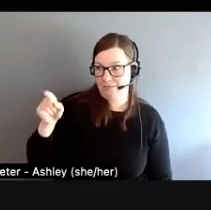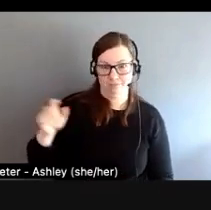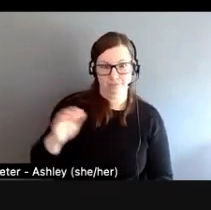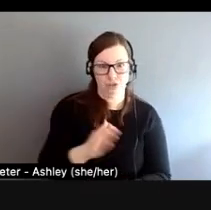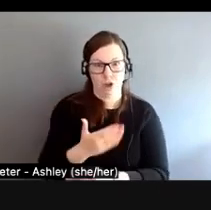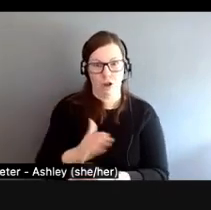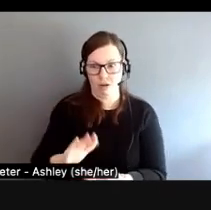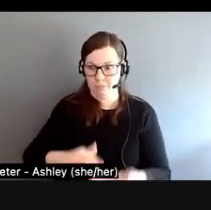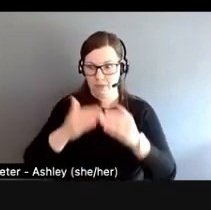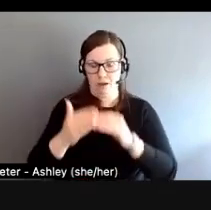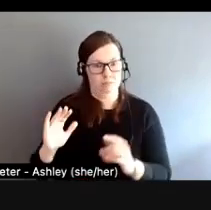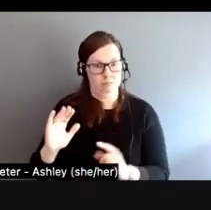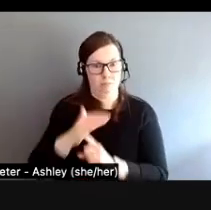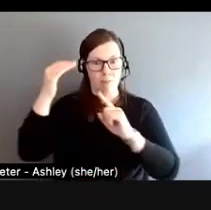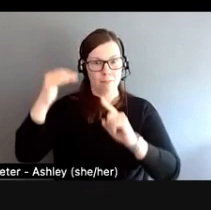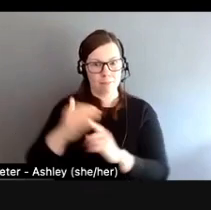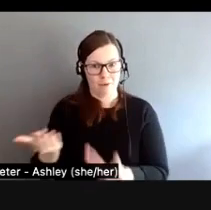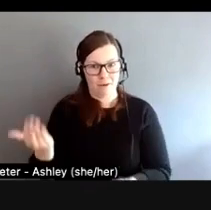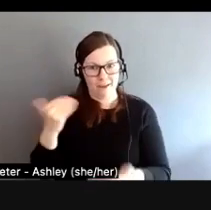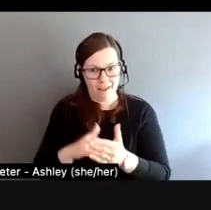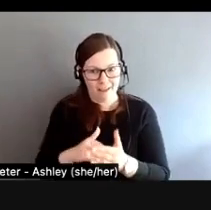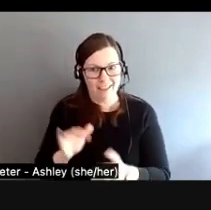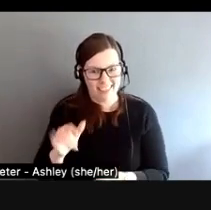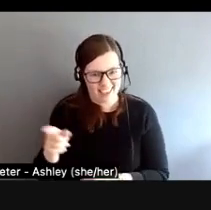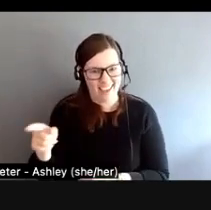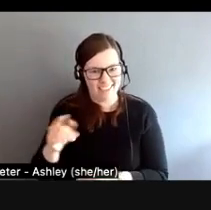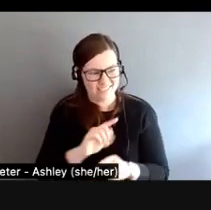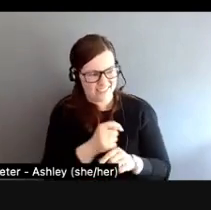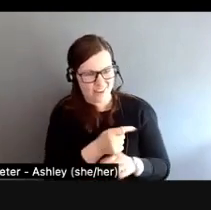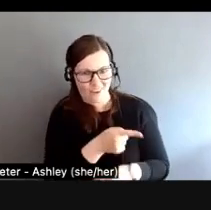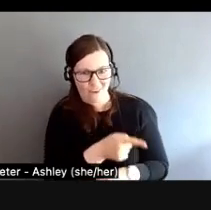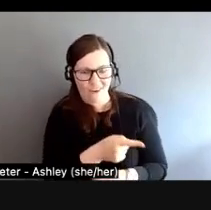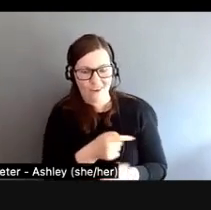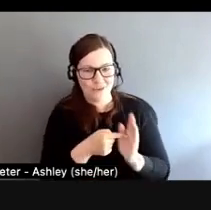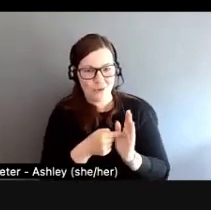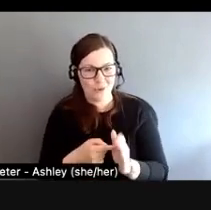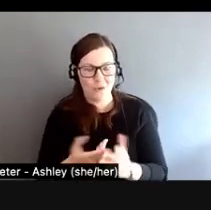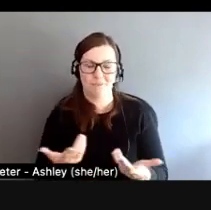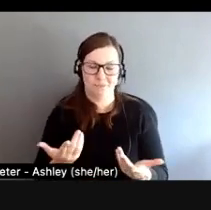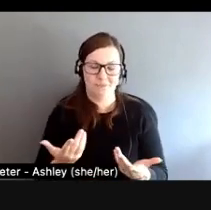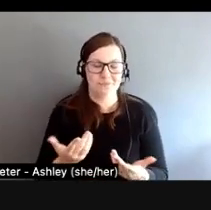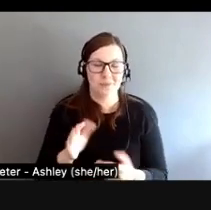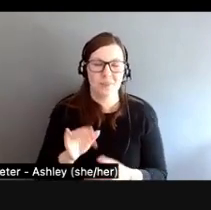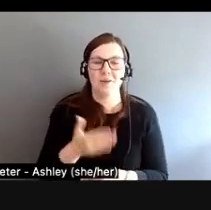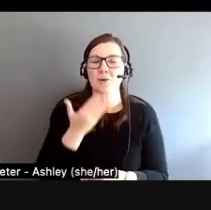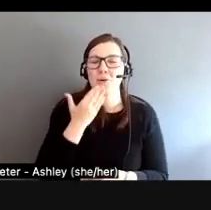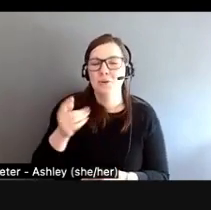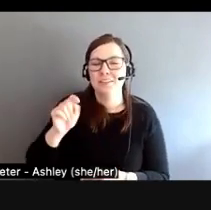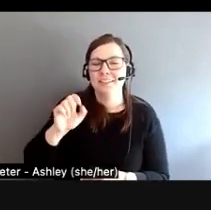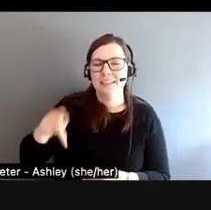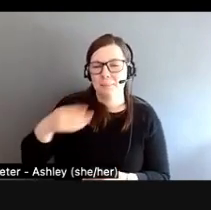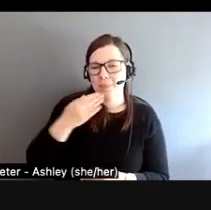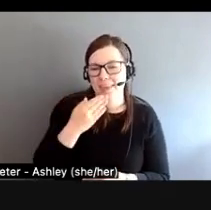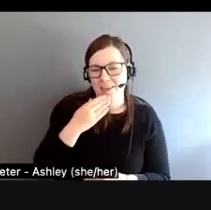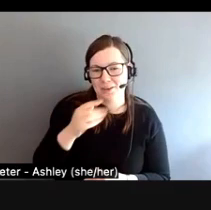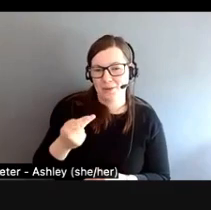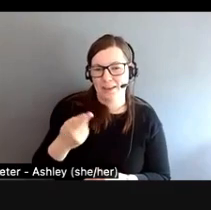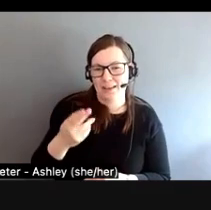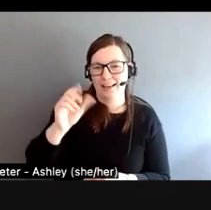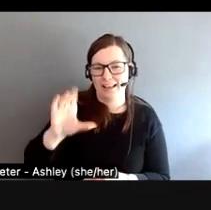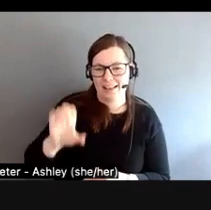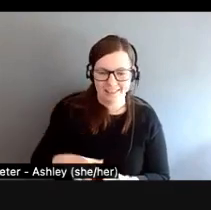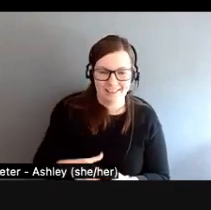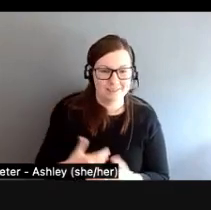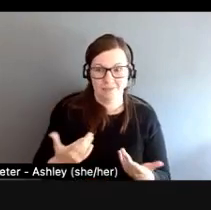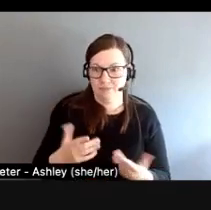Hale. It's I like your last tip. That's great. Yeah, sometimes you just got to ask the experts,